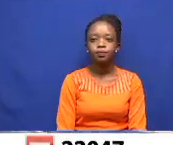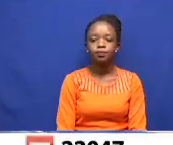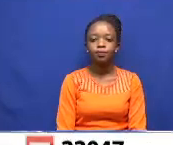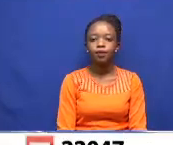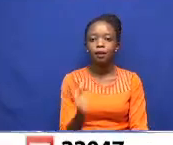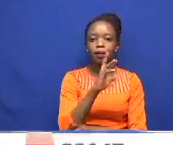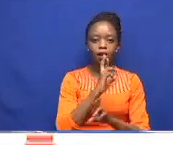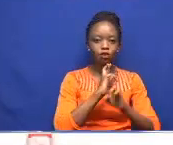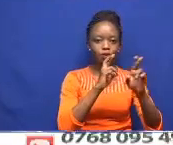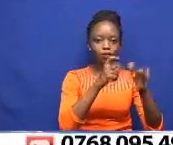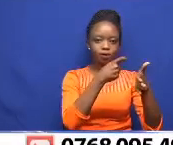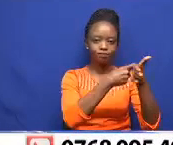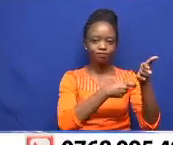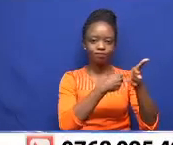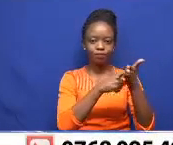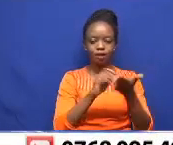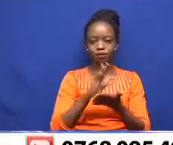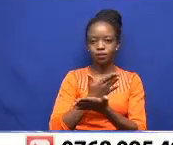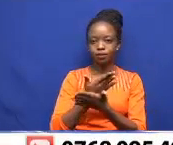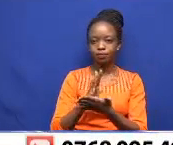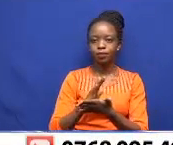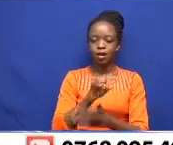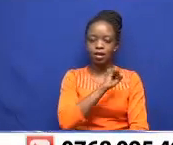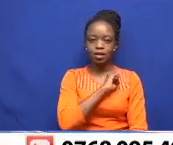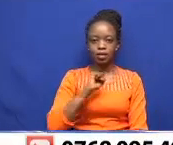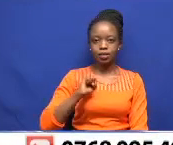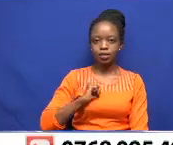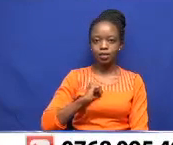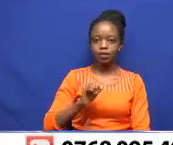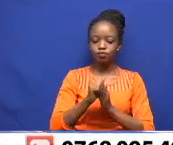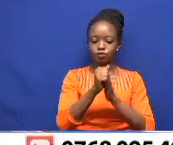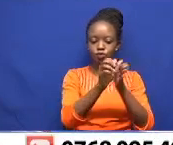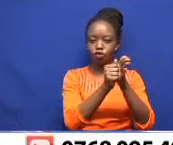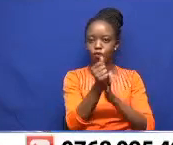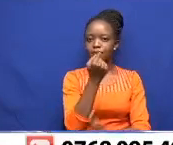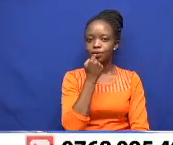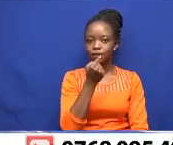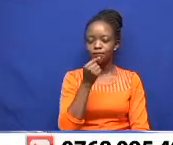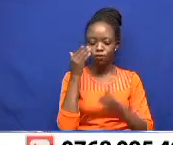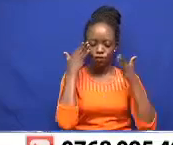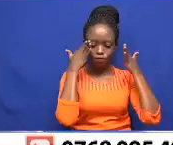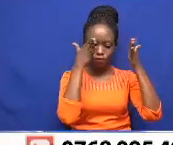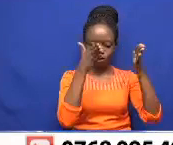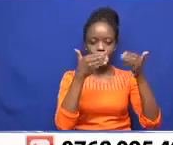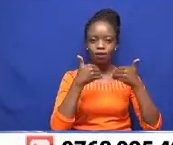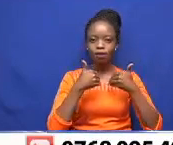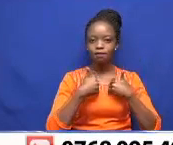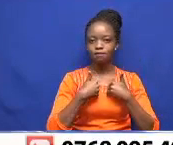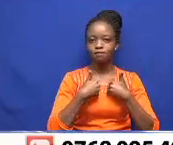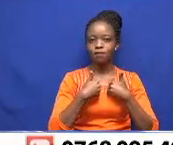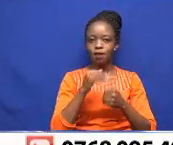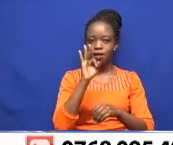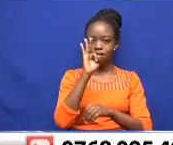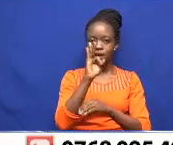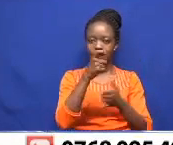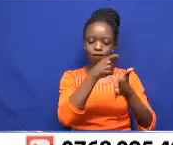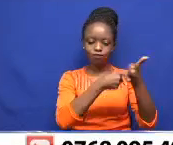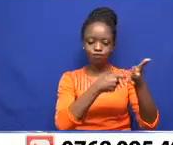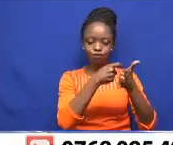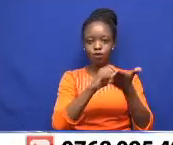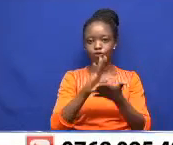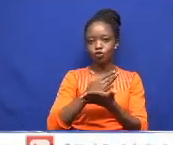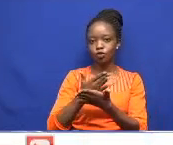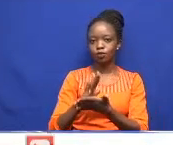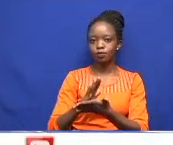the report on the revenue sharing formula, Senate leadership says it's determined to have the disputed third generation revenue sharing